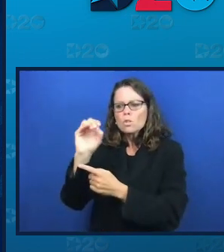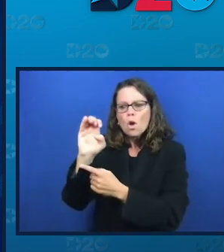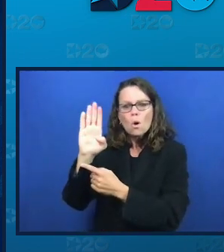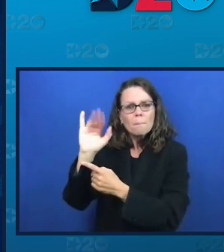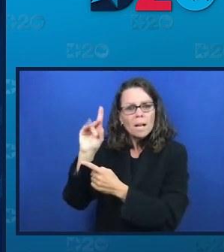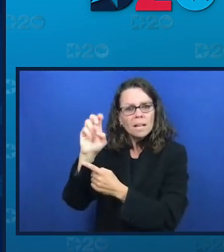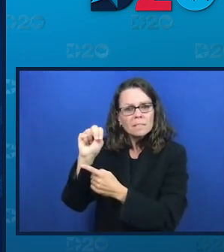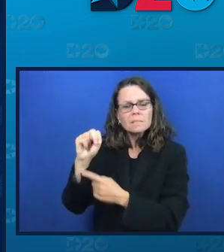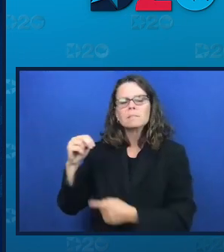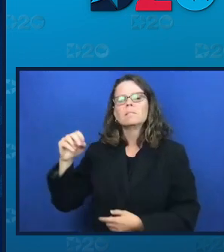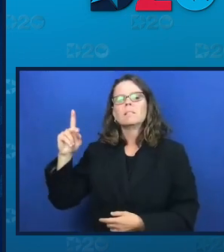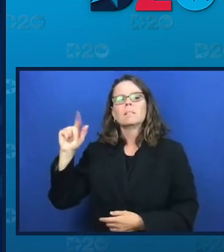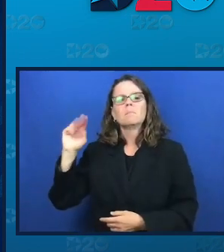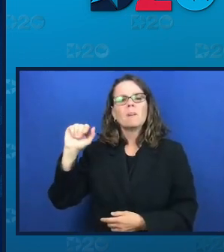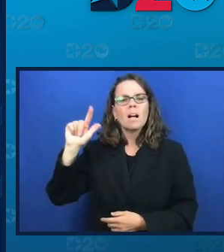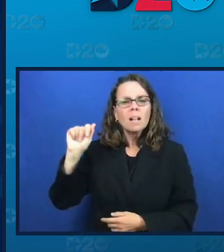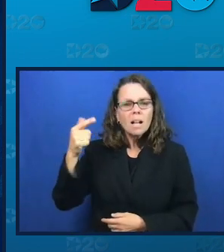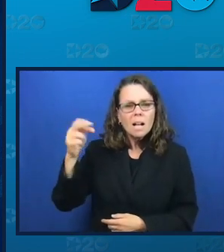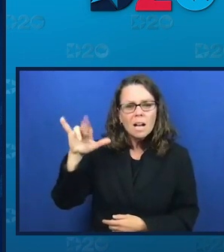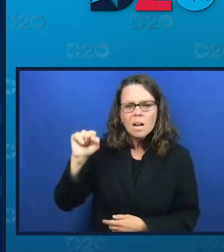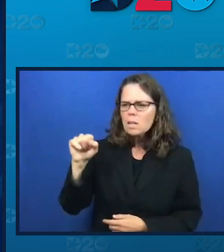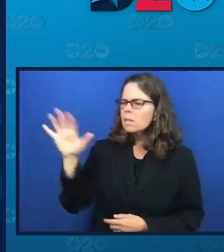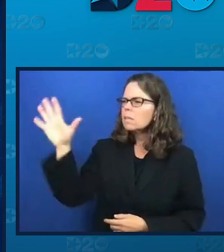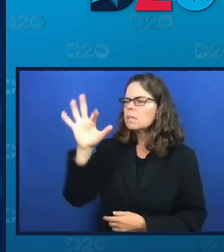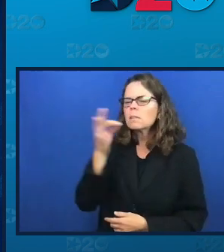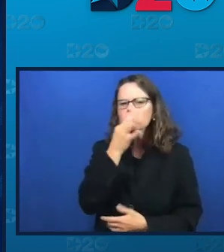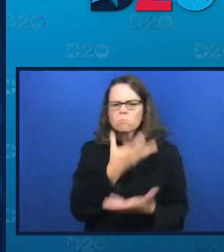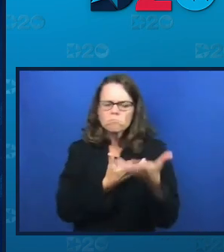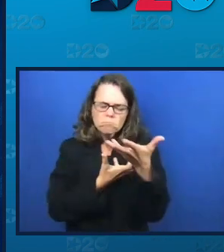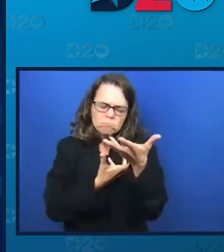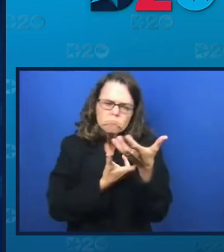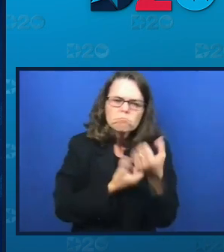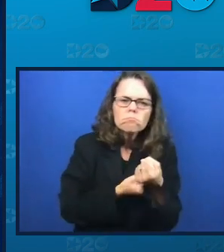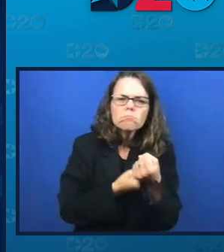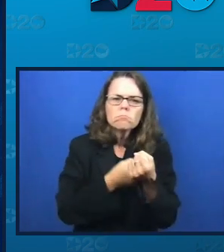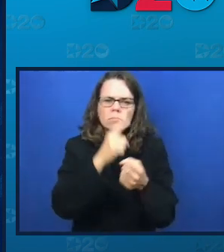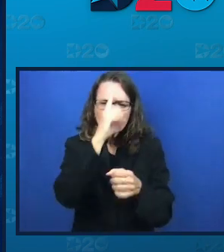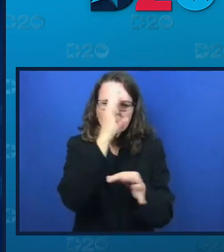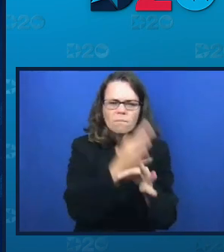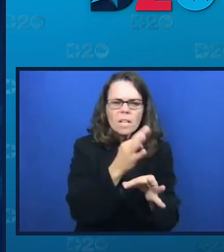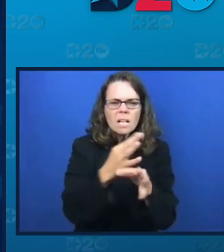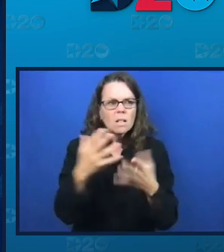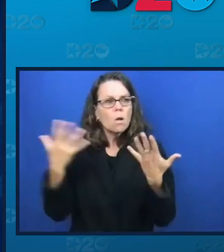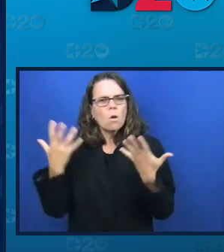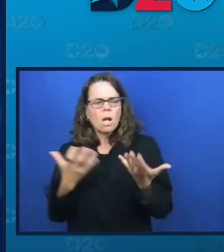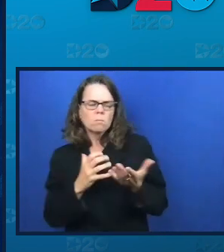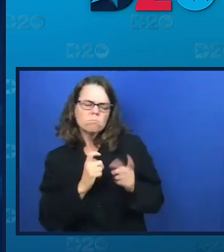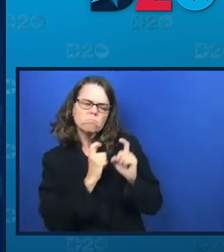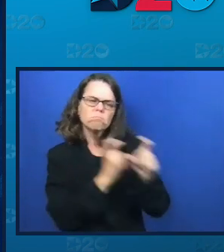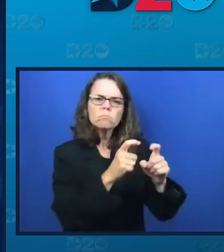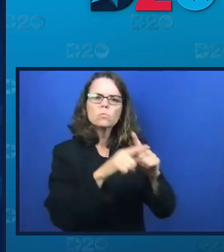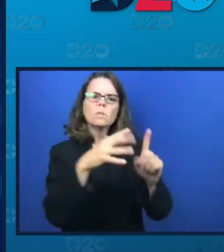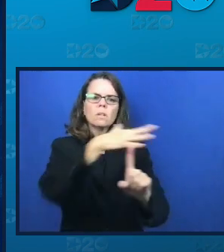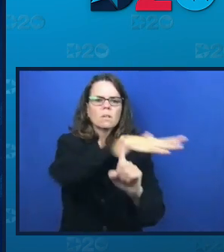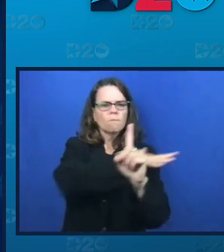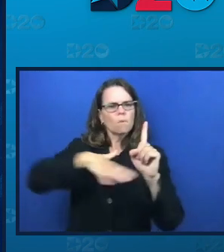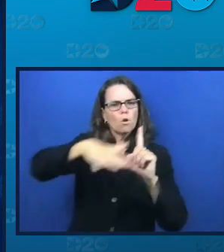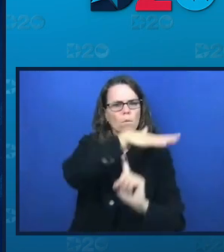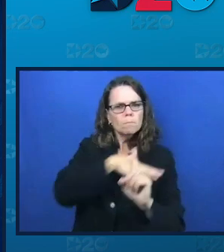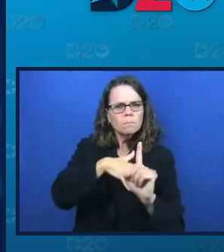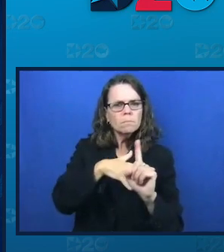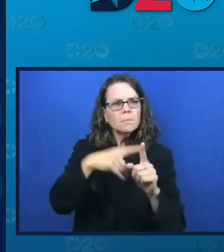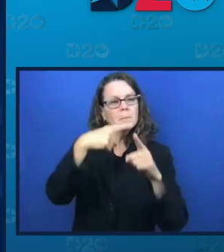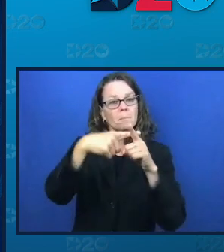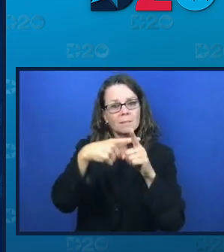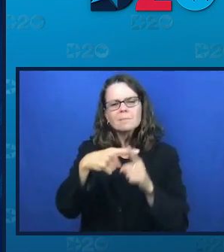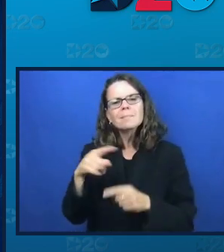constancy, to their commitment, not just to the environment, but to the Commonwealth, to our kids, our kids' kids,